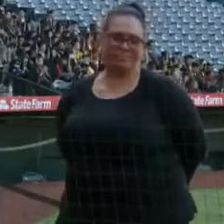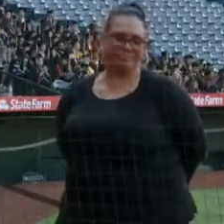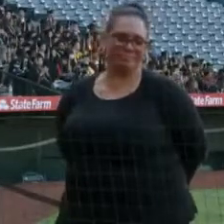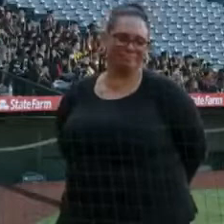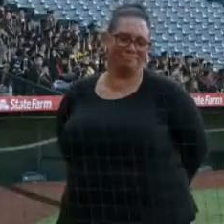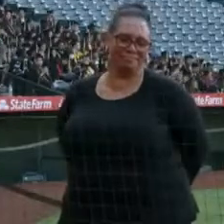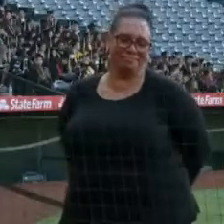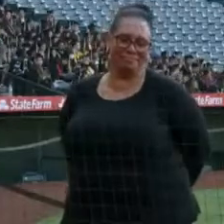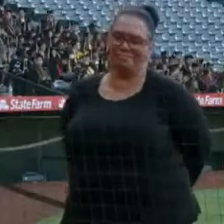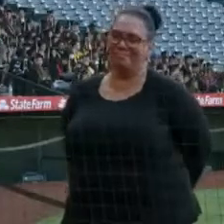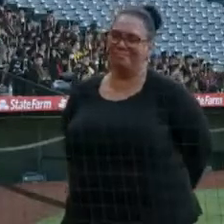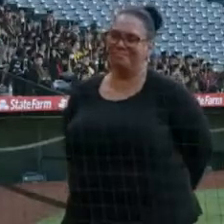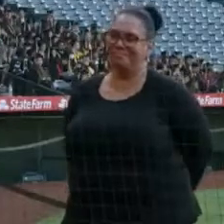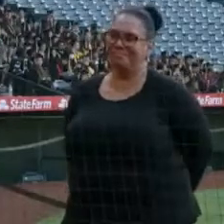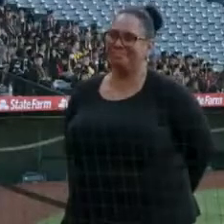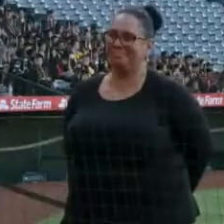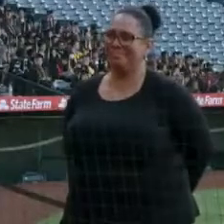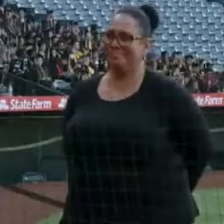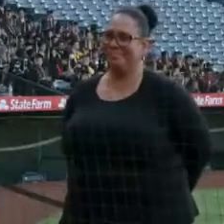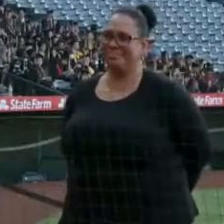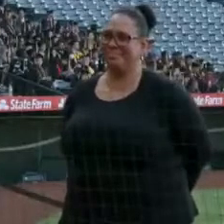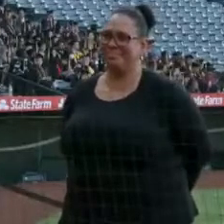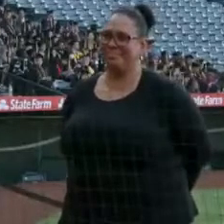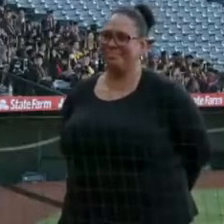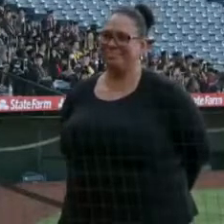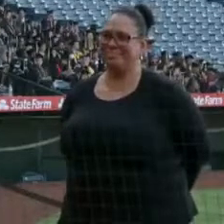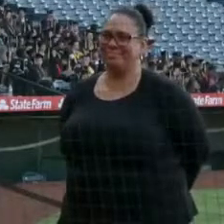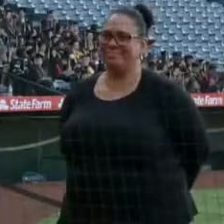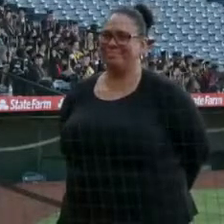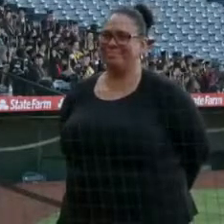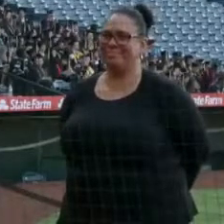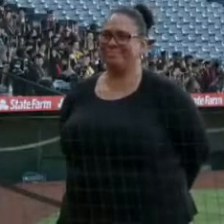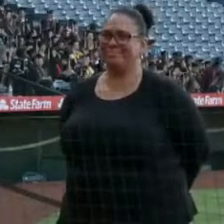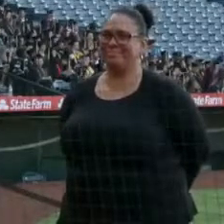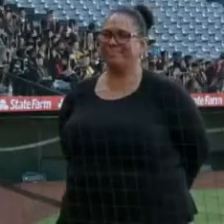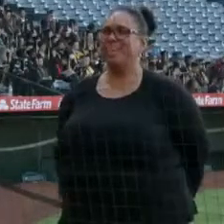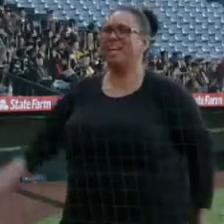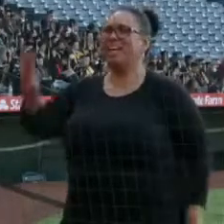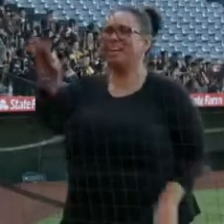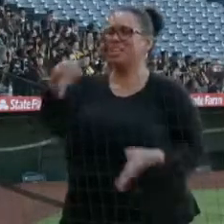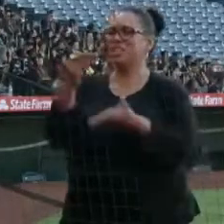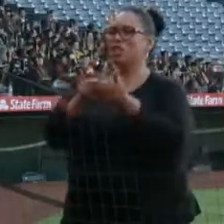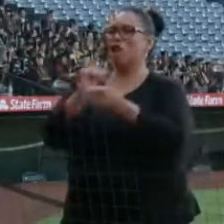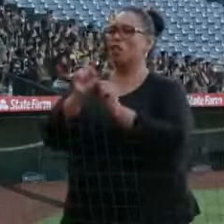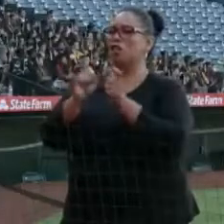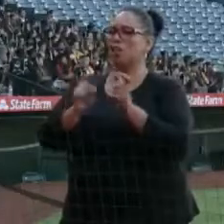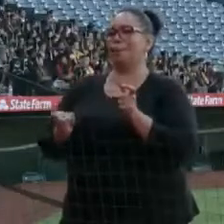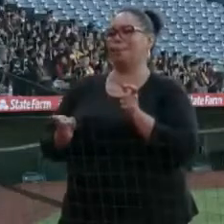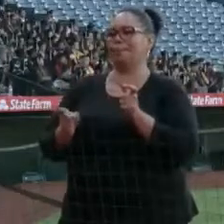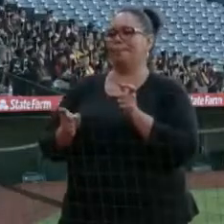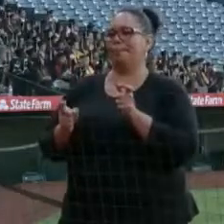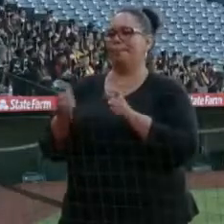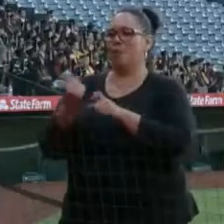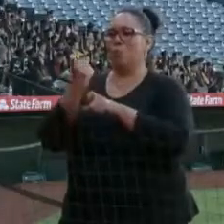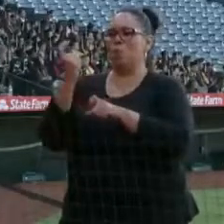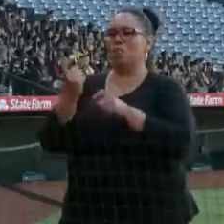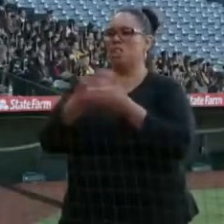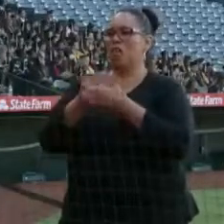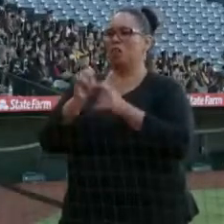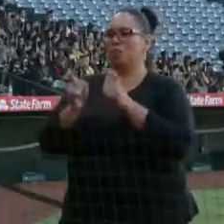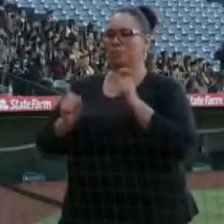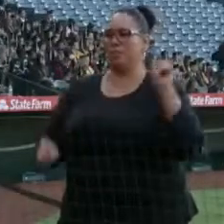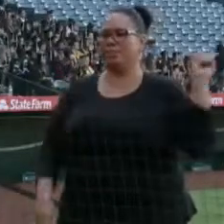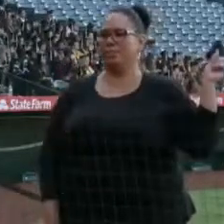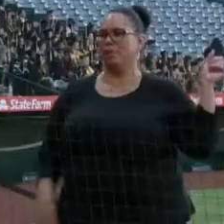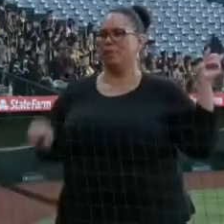Amelia Sandoval, RGRLL. By the way, RGRLL stands for Romance German Russian Languages